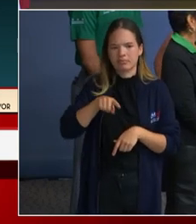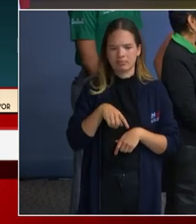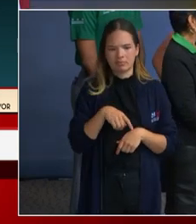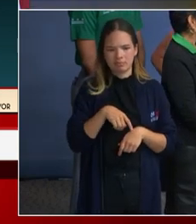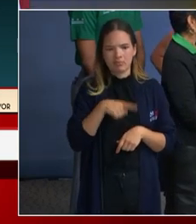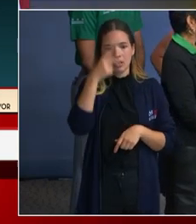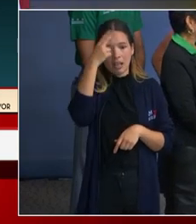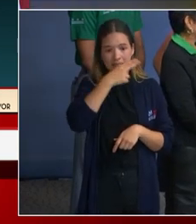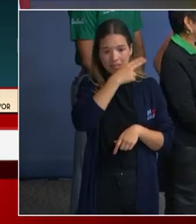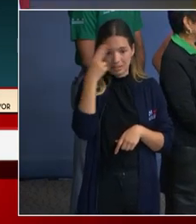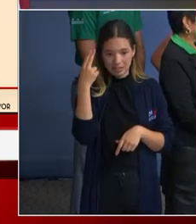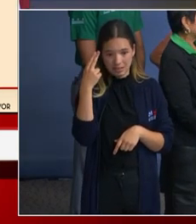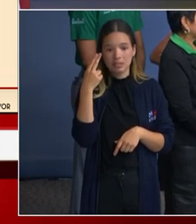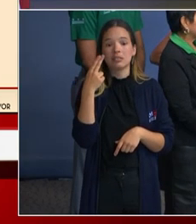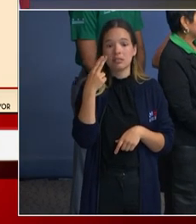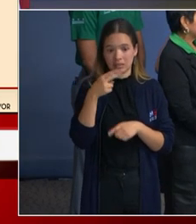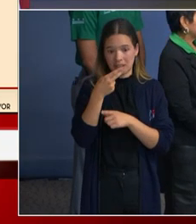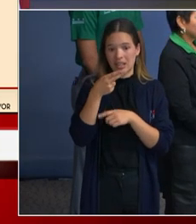Keresen.